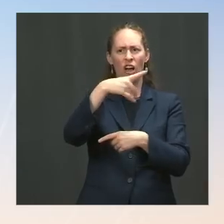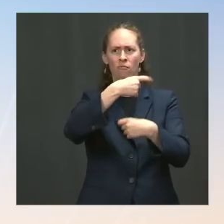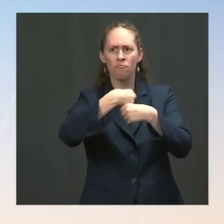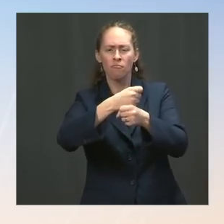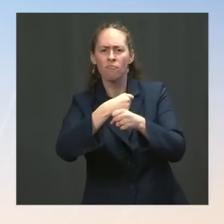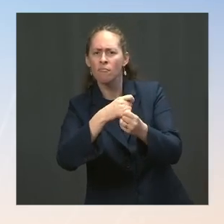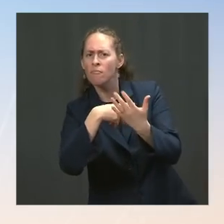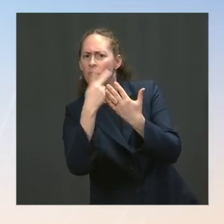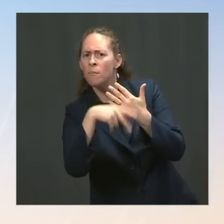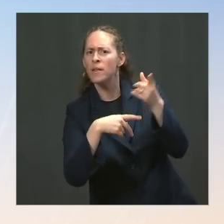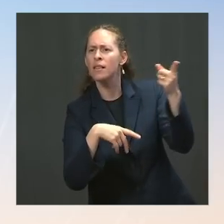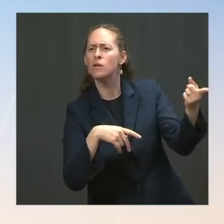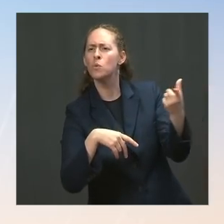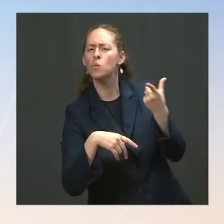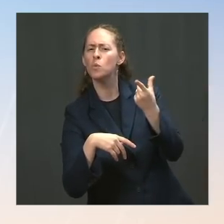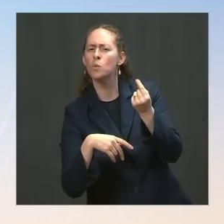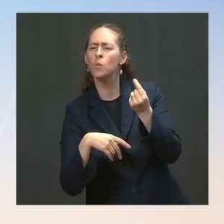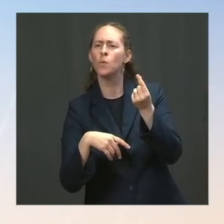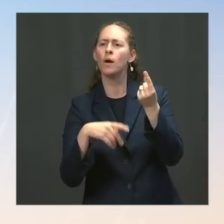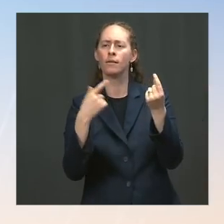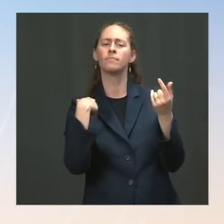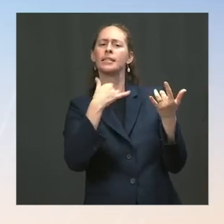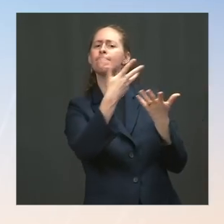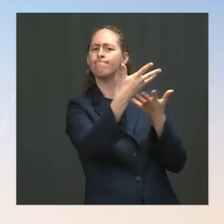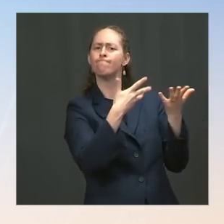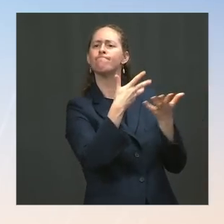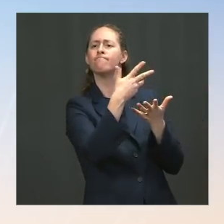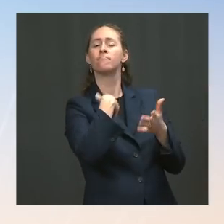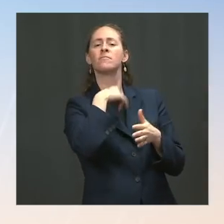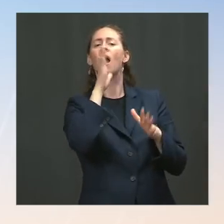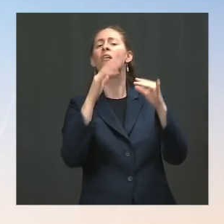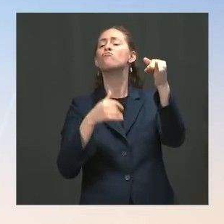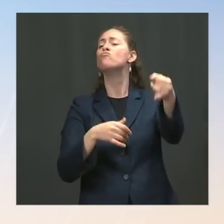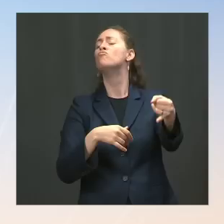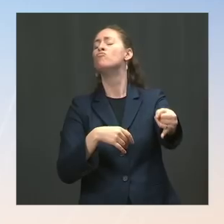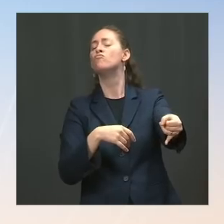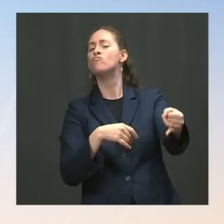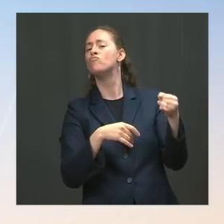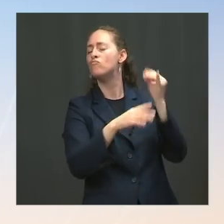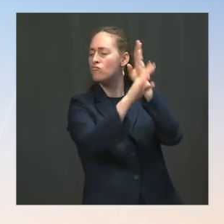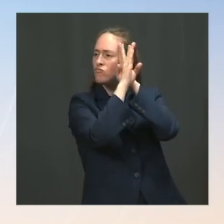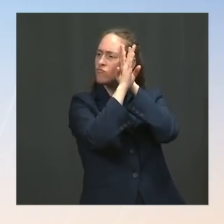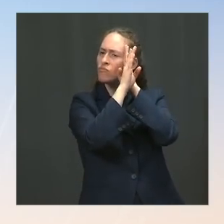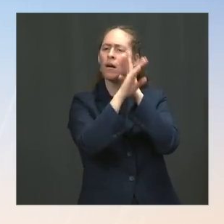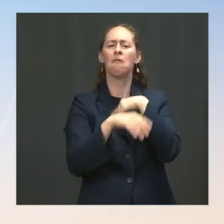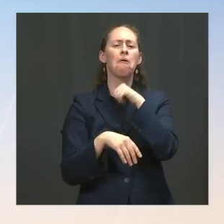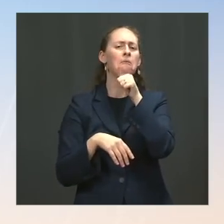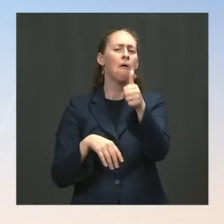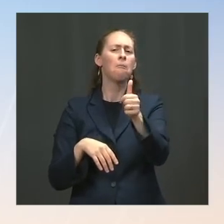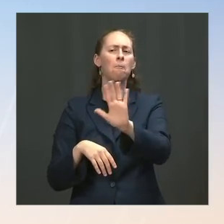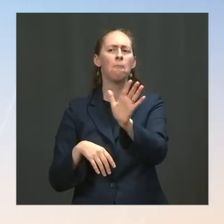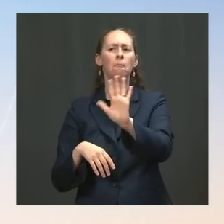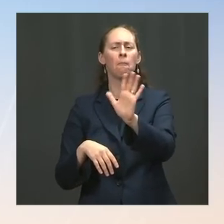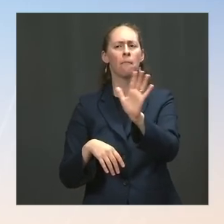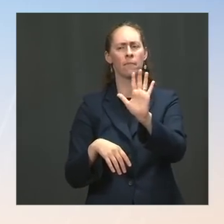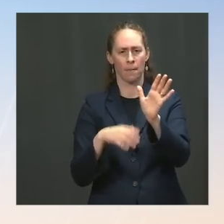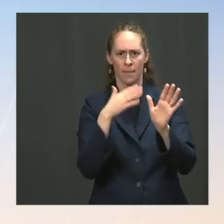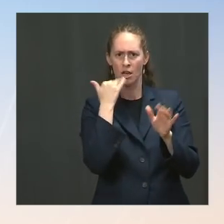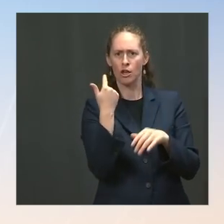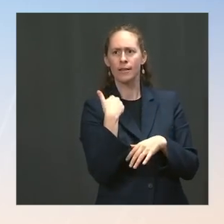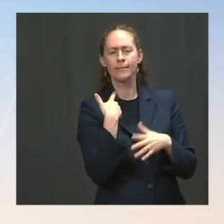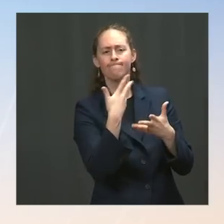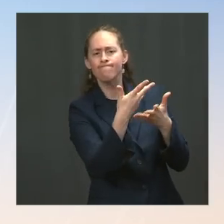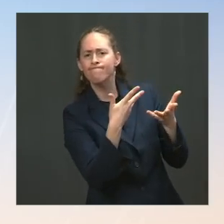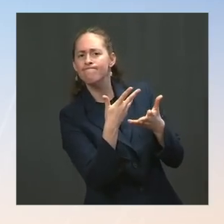clearly. But right now, we are open to returning to a seventh round of negotiations. The inauguration is today,